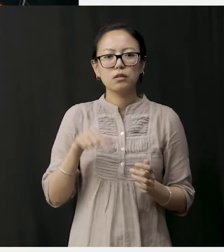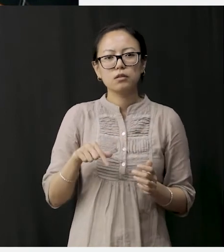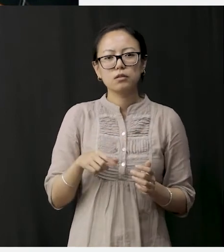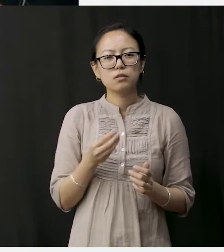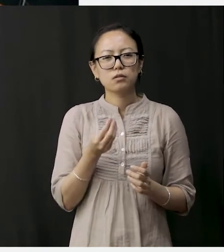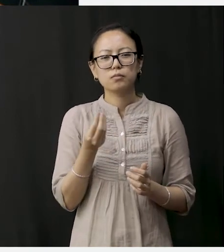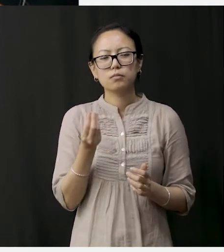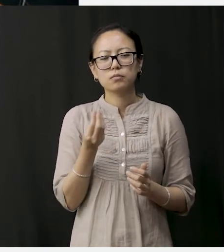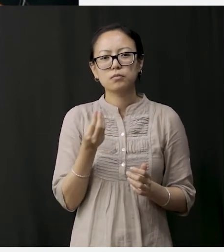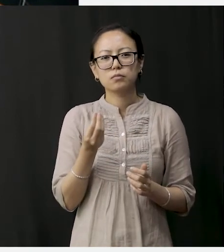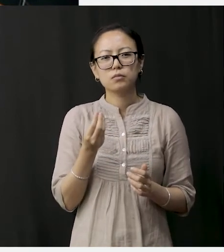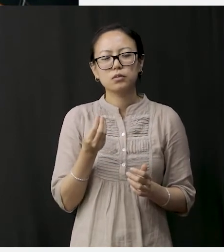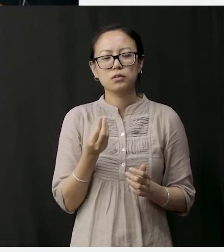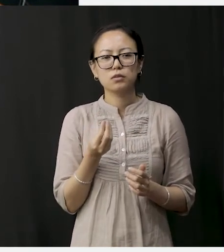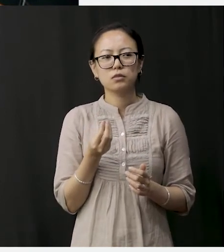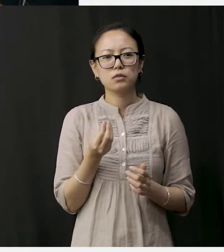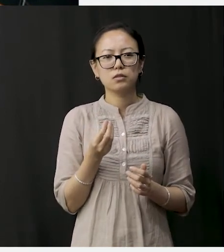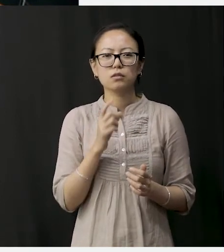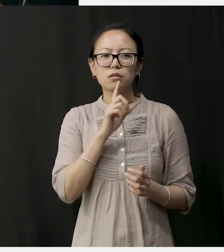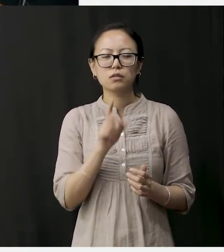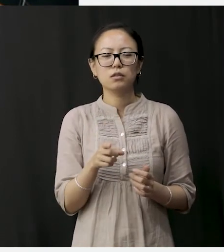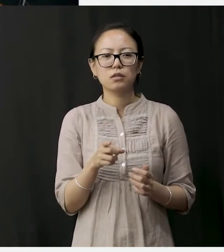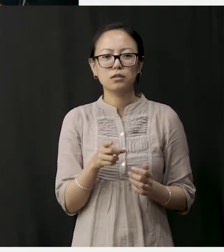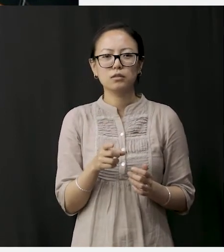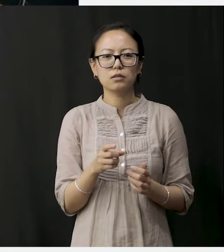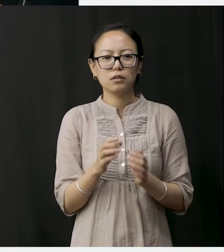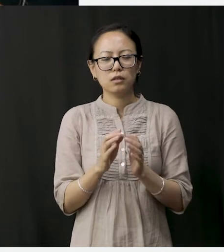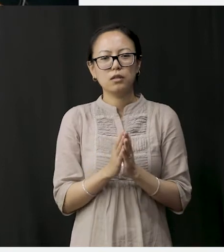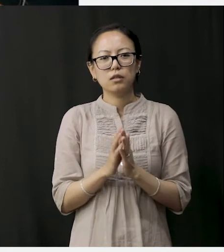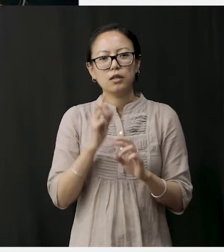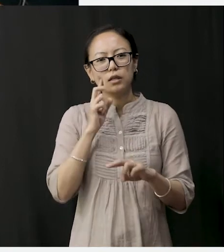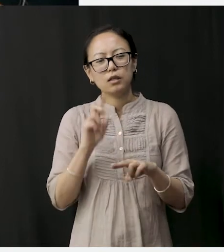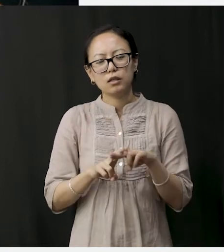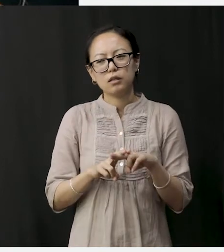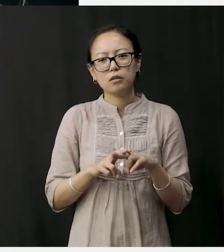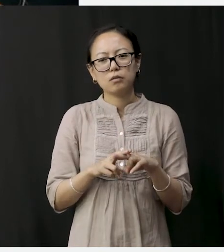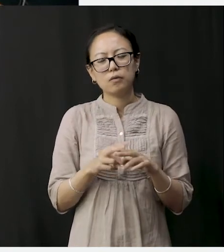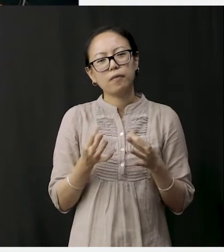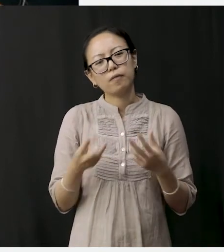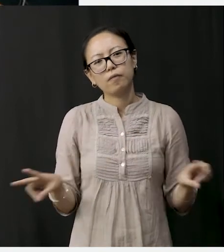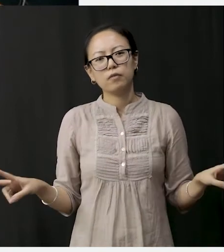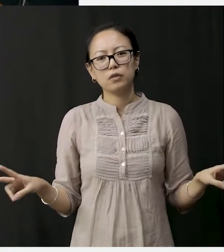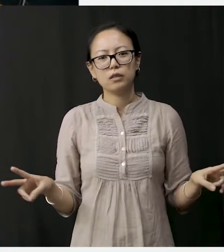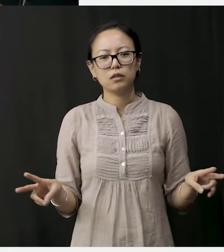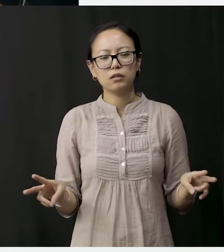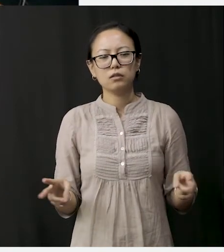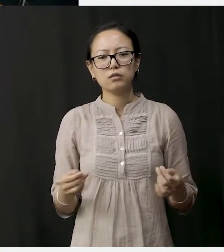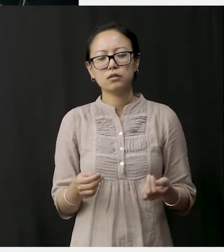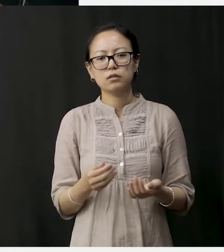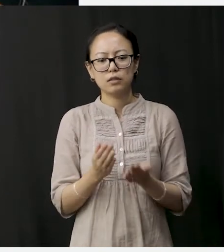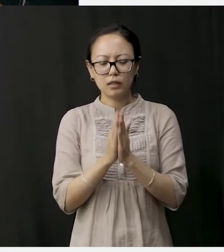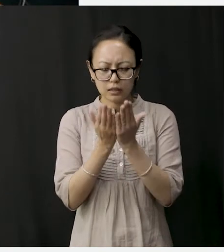please watch the video when you have free time, and along with that you should also study every day.